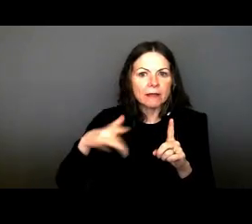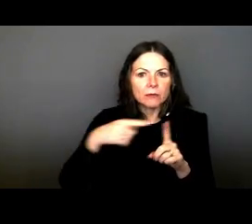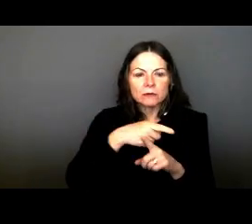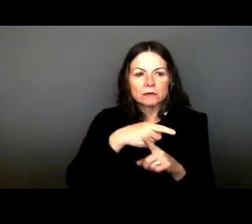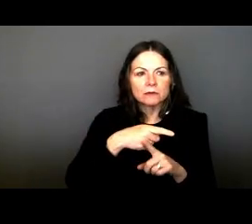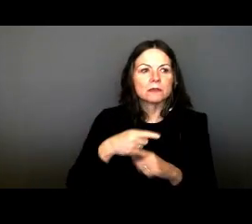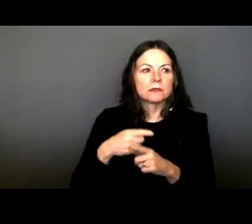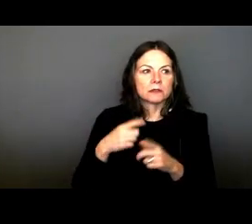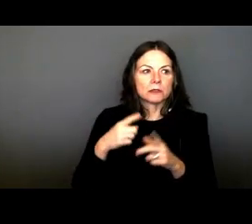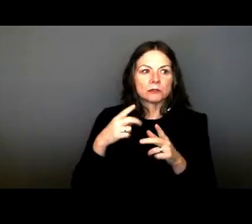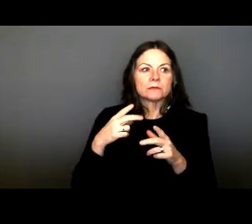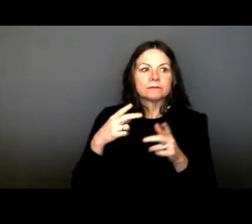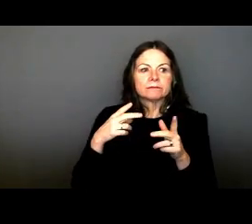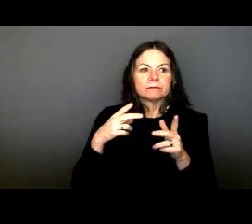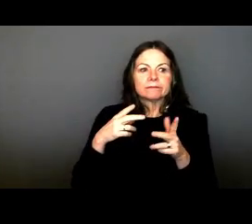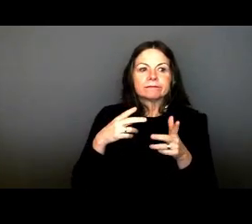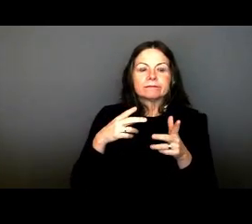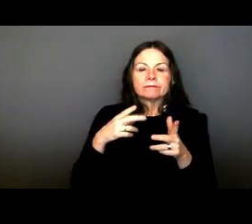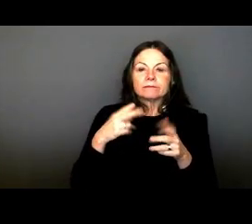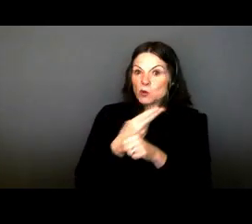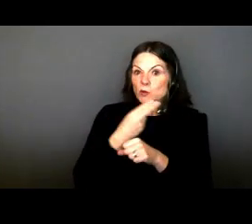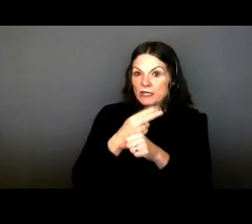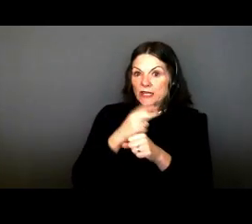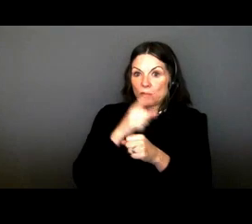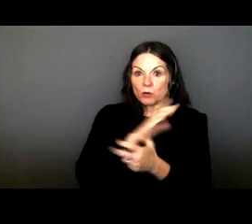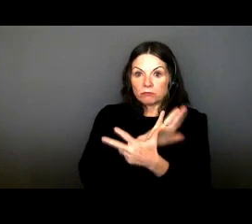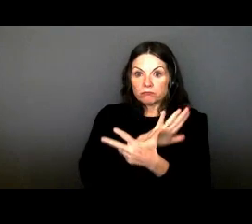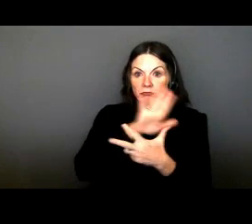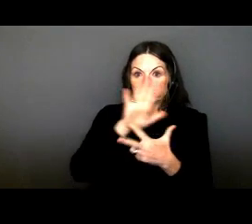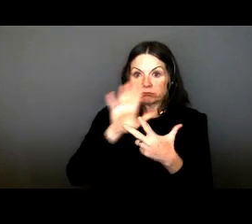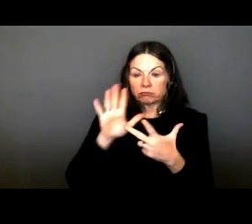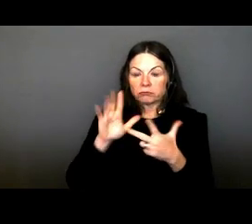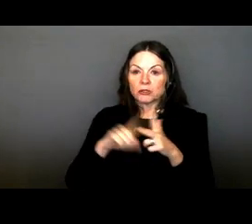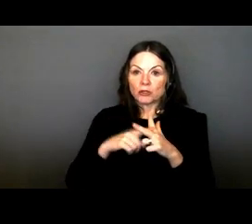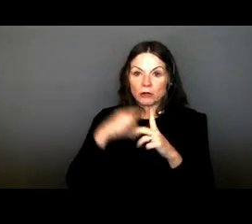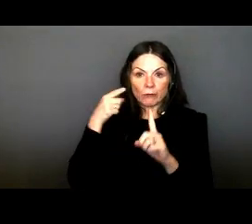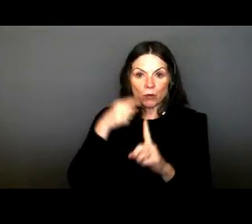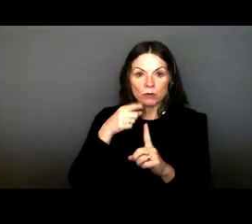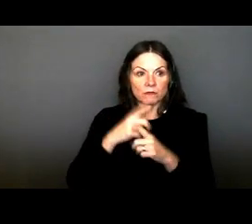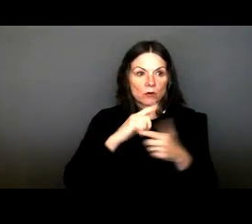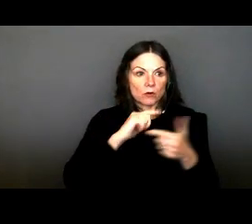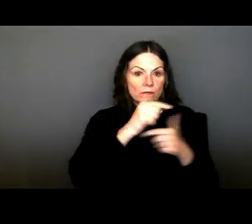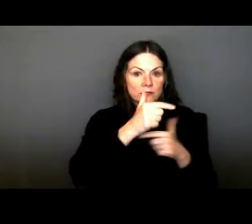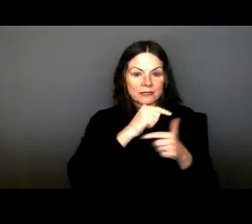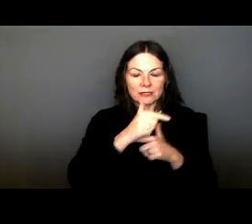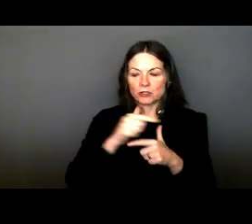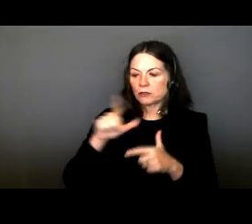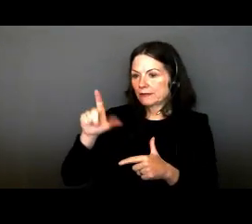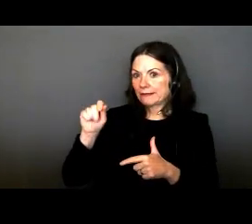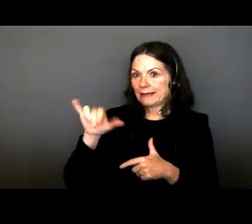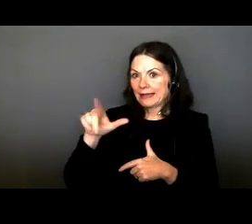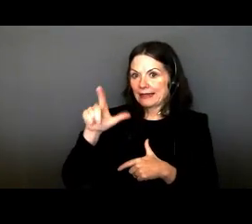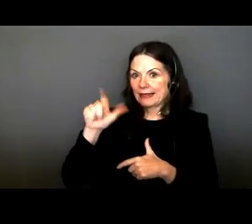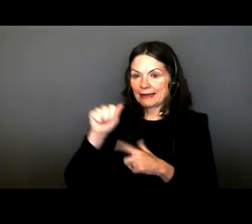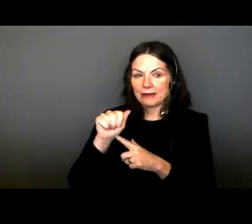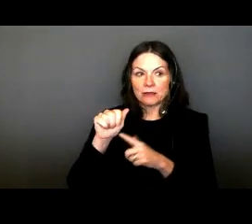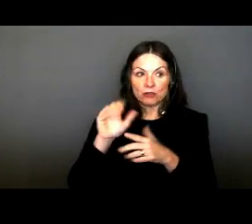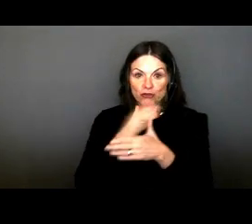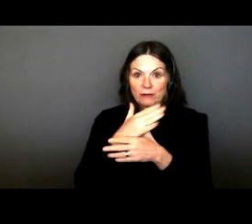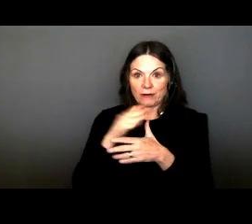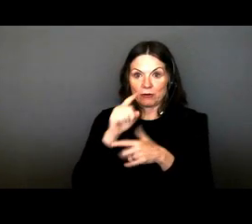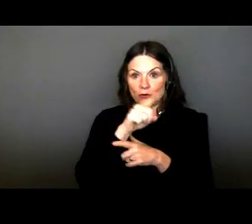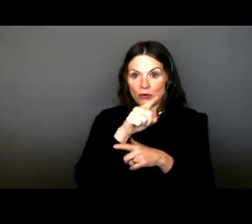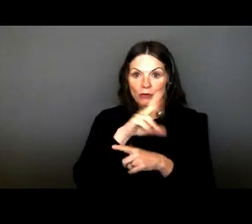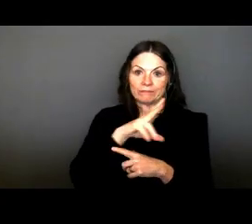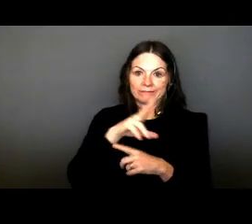points for the conversation. And my colleague will share, I see that Leila shared already, Rabia's persona.